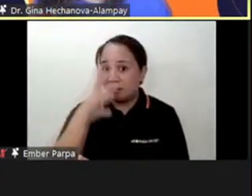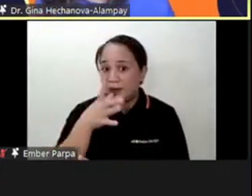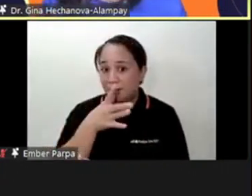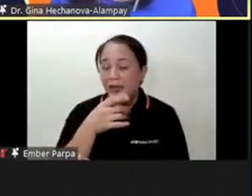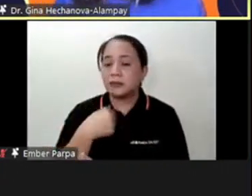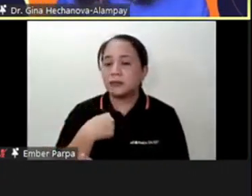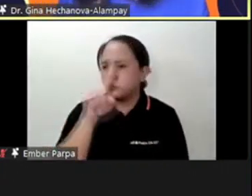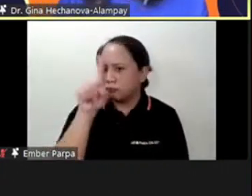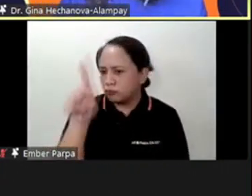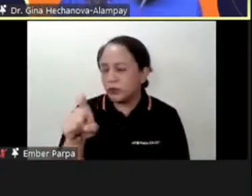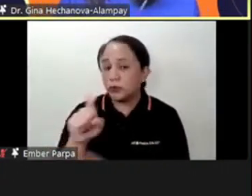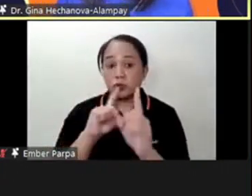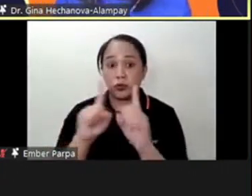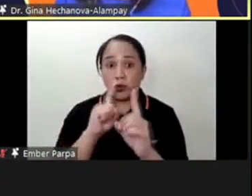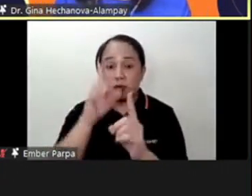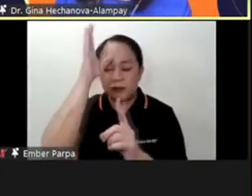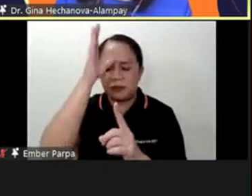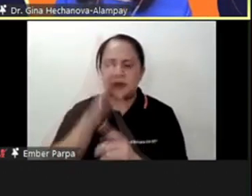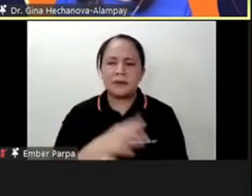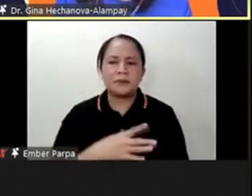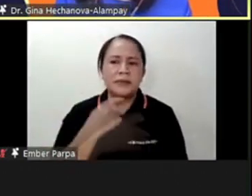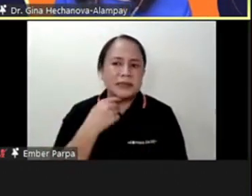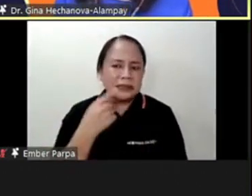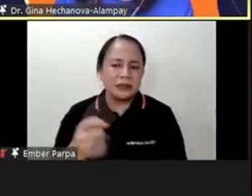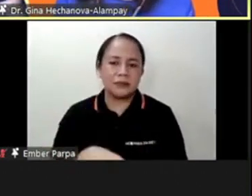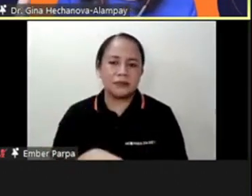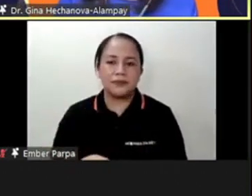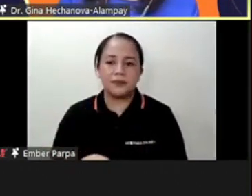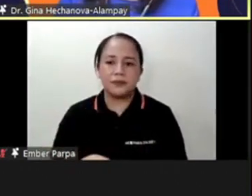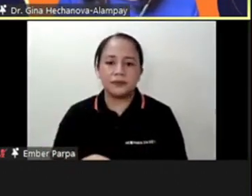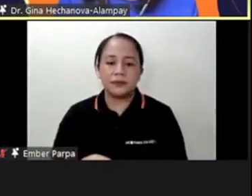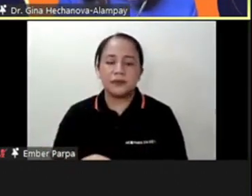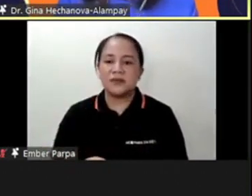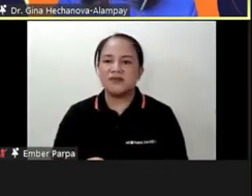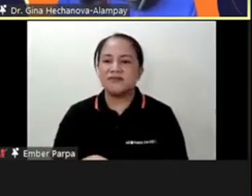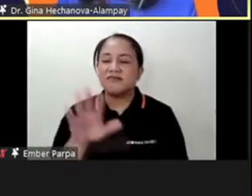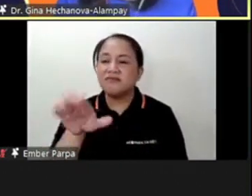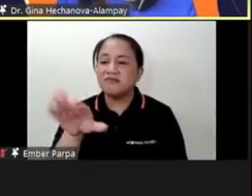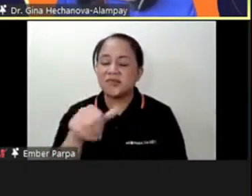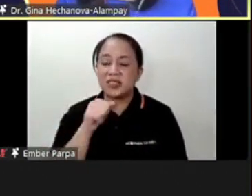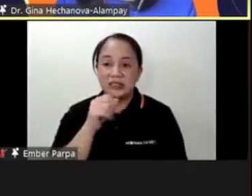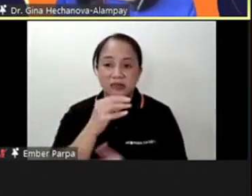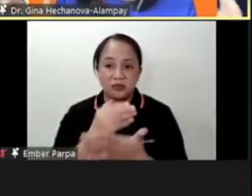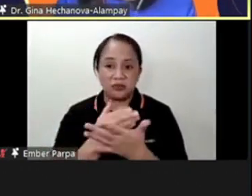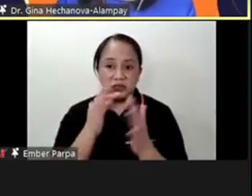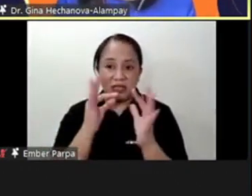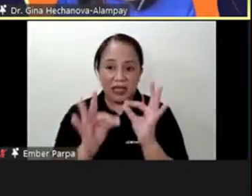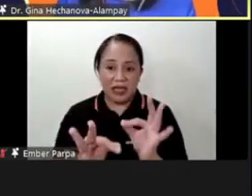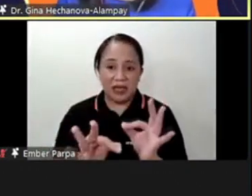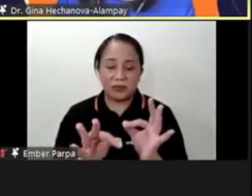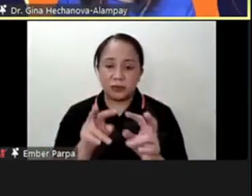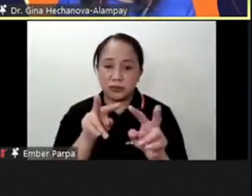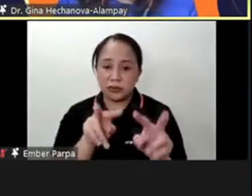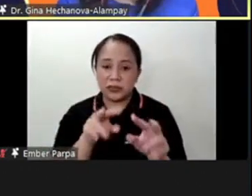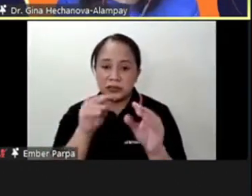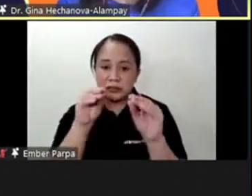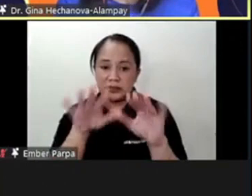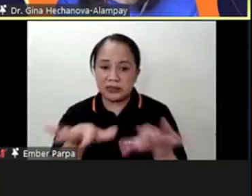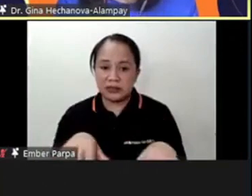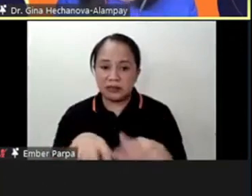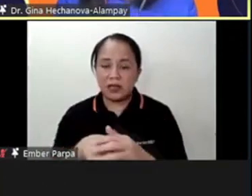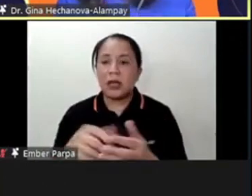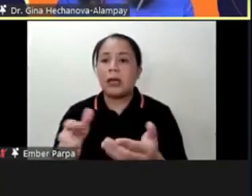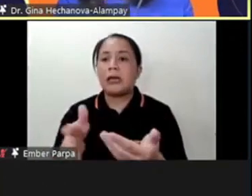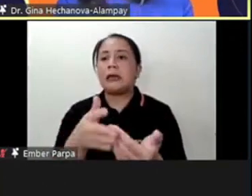ask to talk to parents, I also tell them, it's also not good for you to want your child to have a very easy